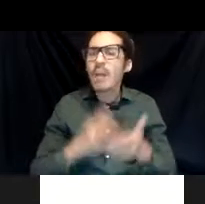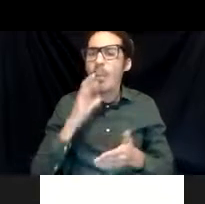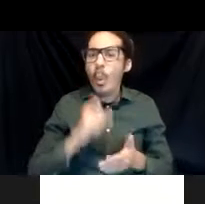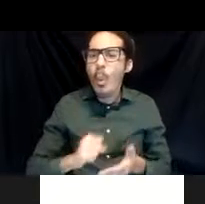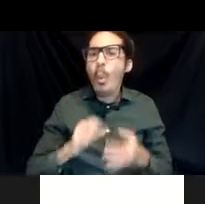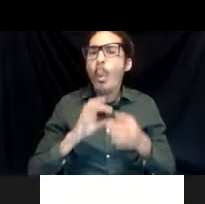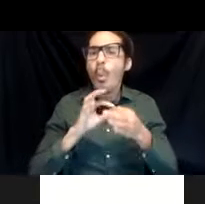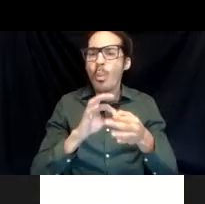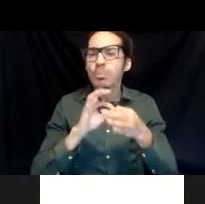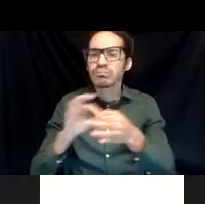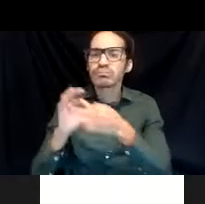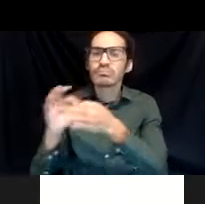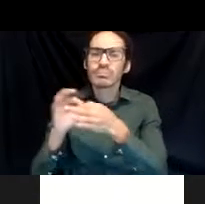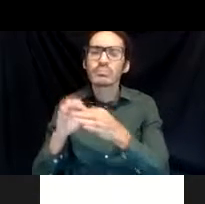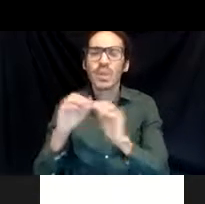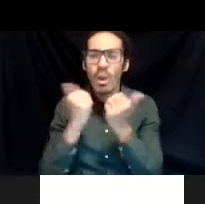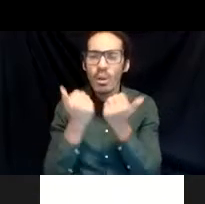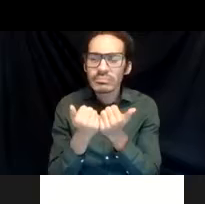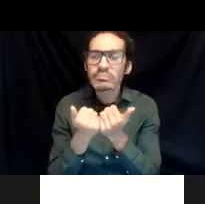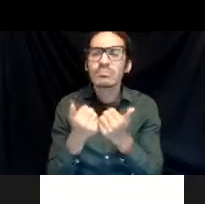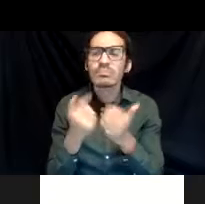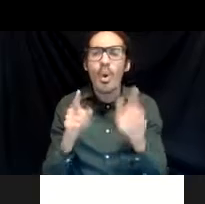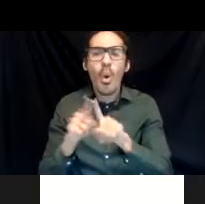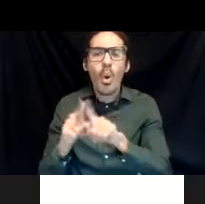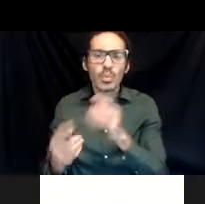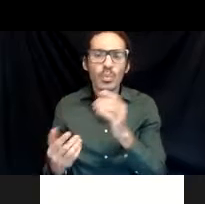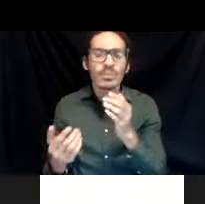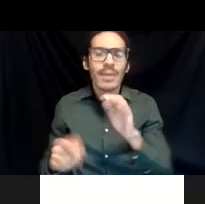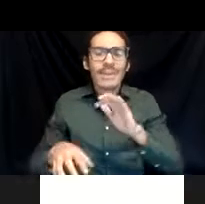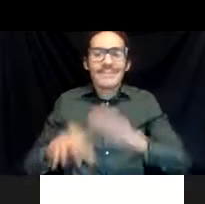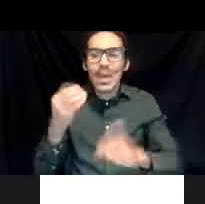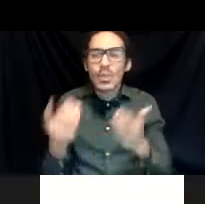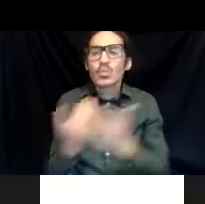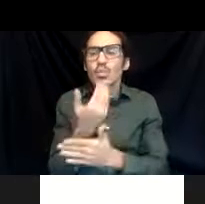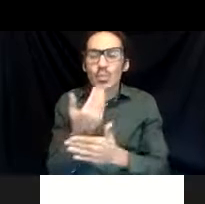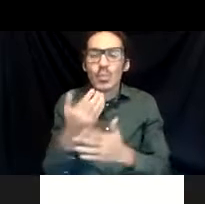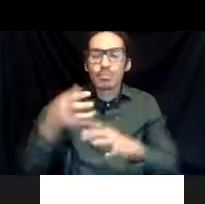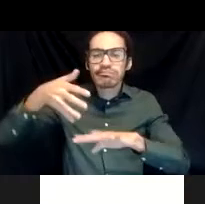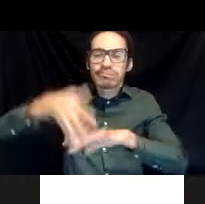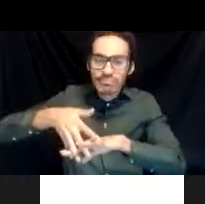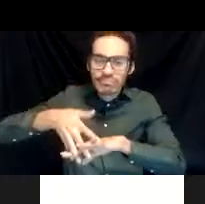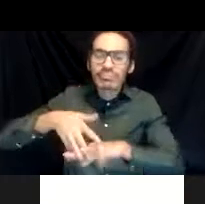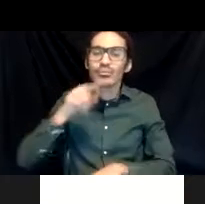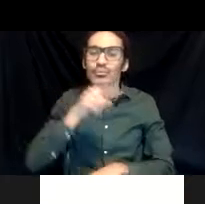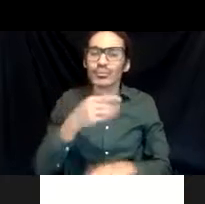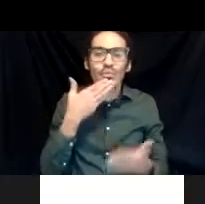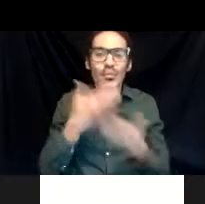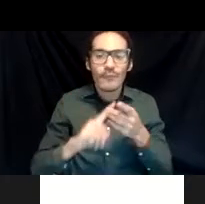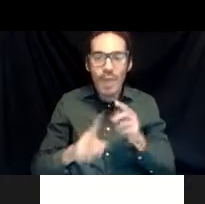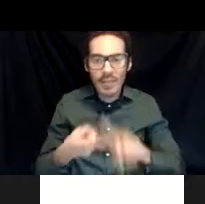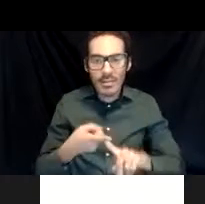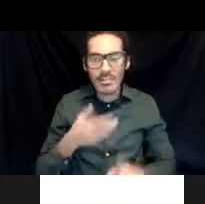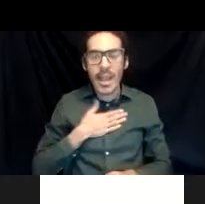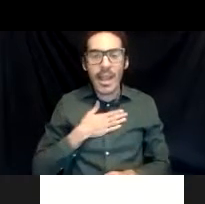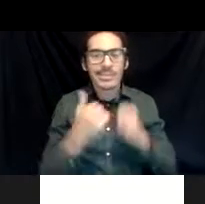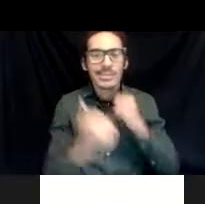networks and friendships and associations also find a new ground. So she became a great friend of mine. She sends me food.